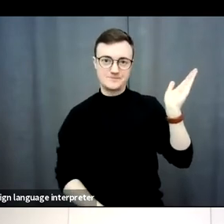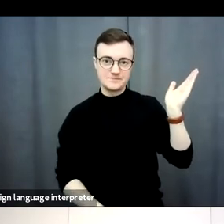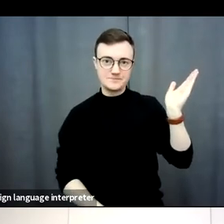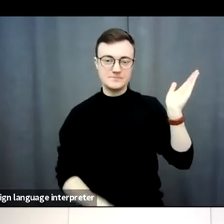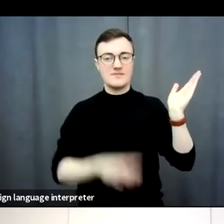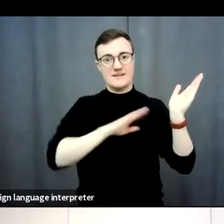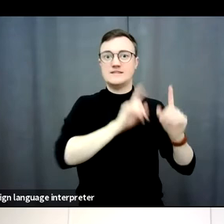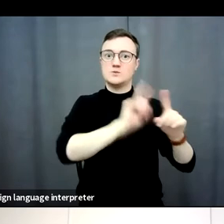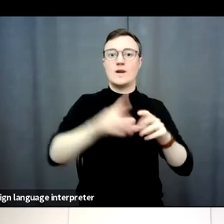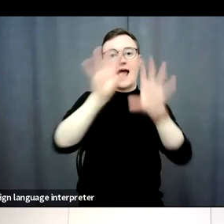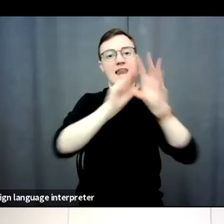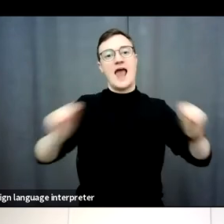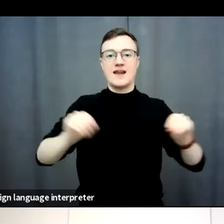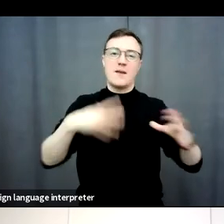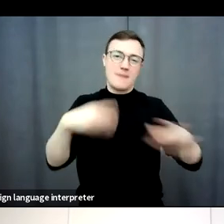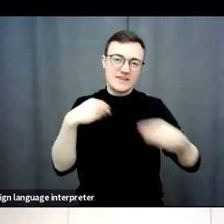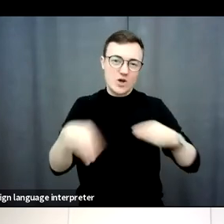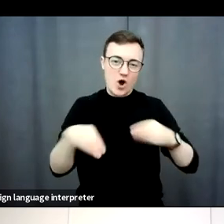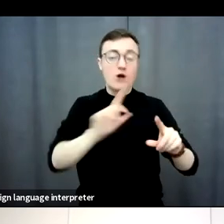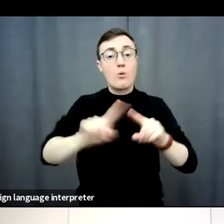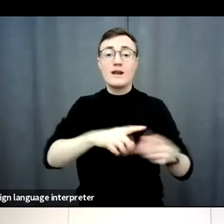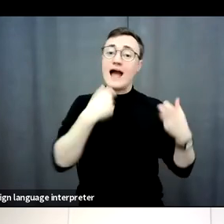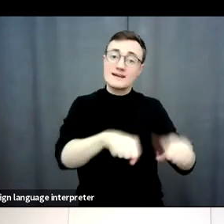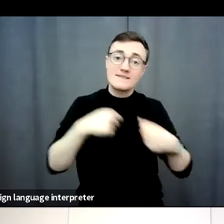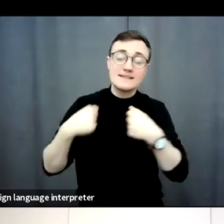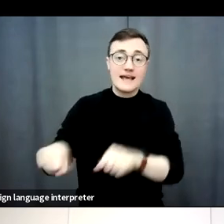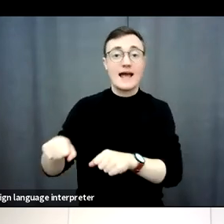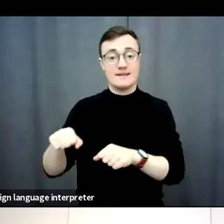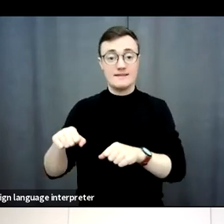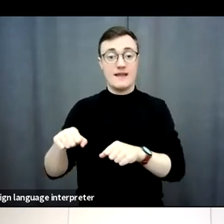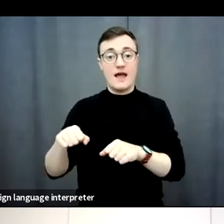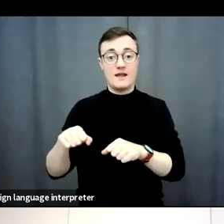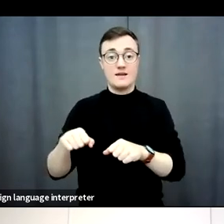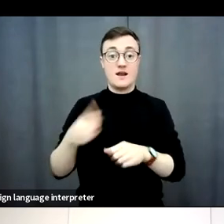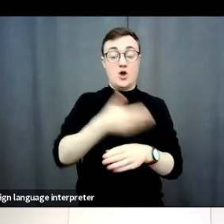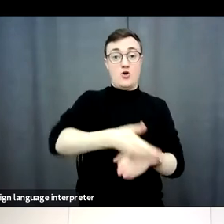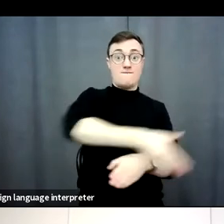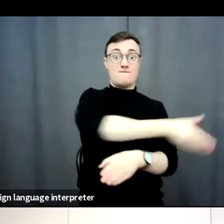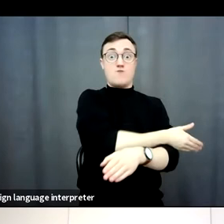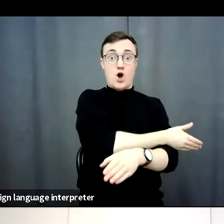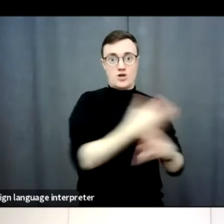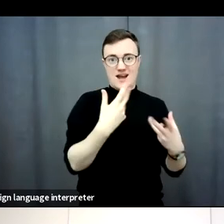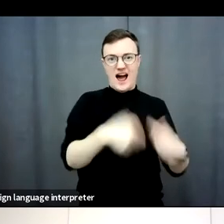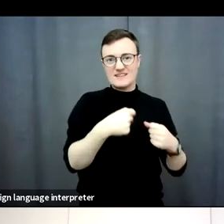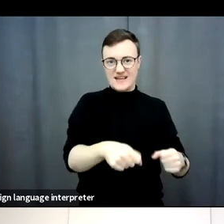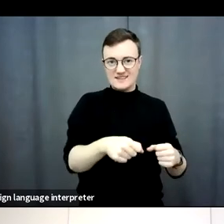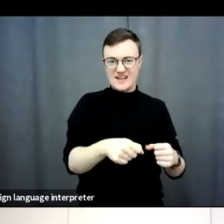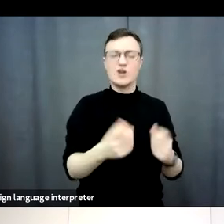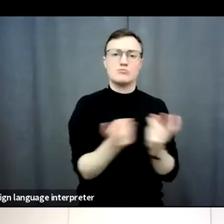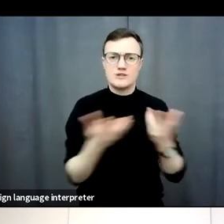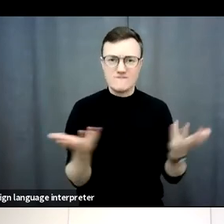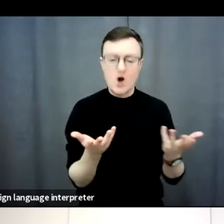there are a lot of activities divided into pre-Braille activities for children